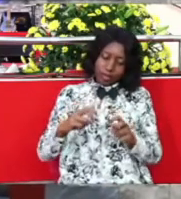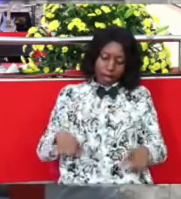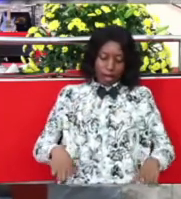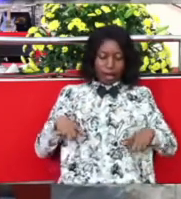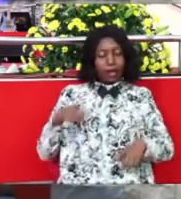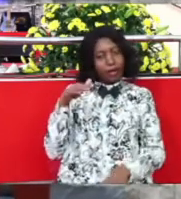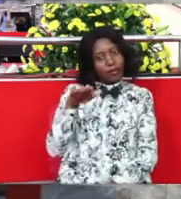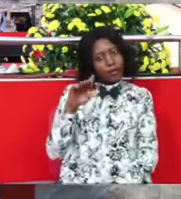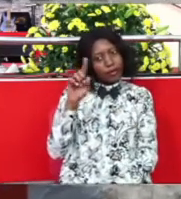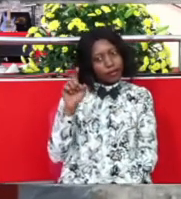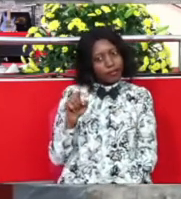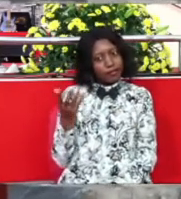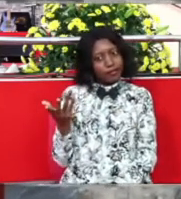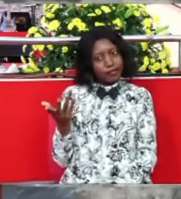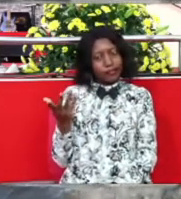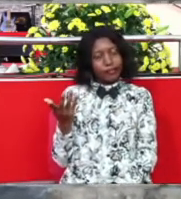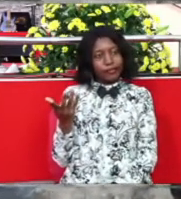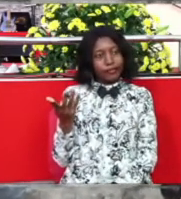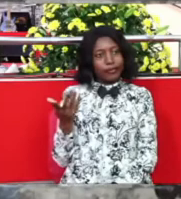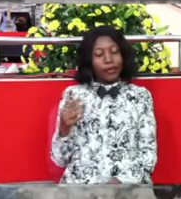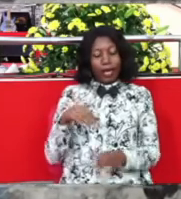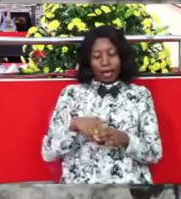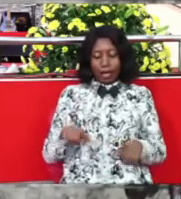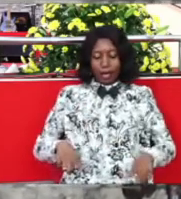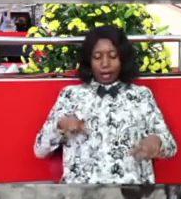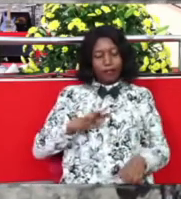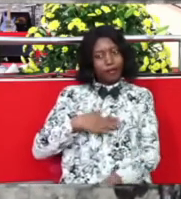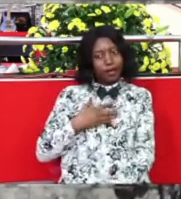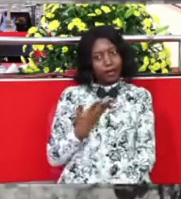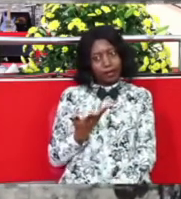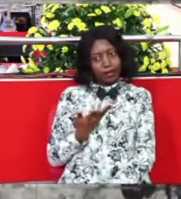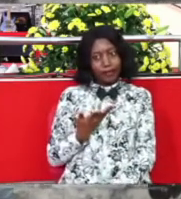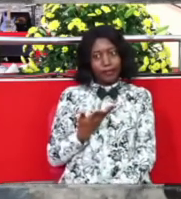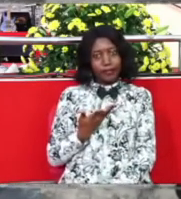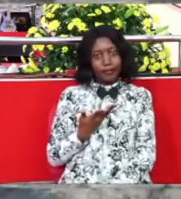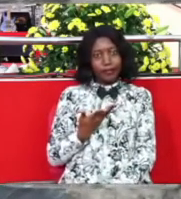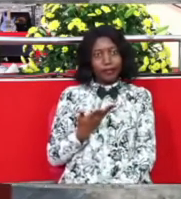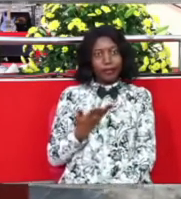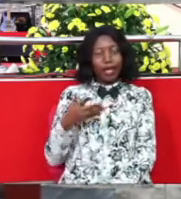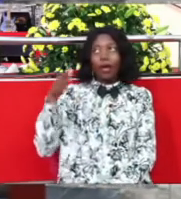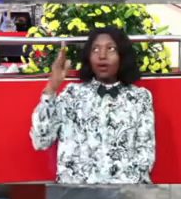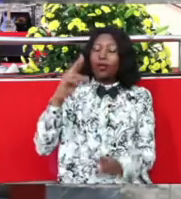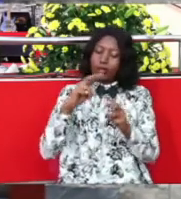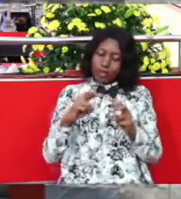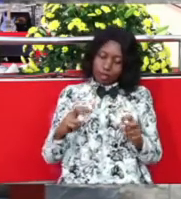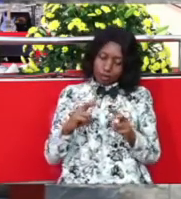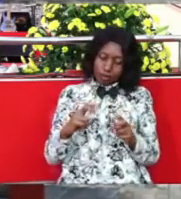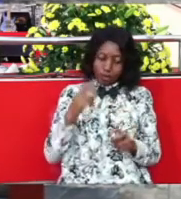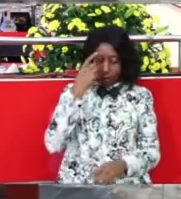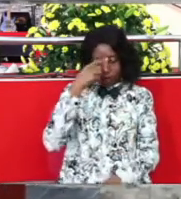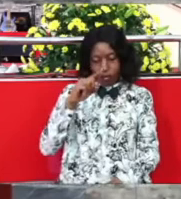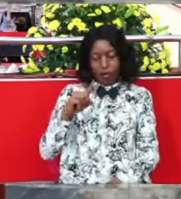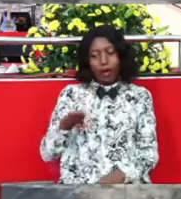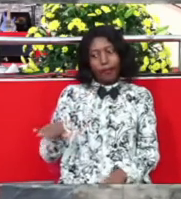kwa maisha yako kwa njia gani? In my life. Katika maisha yangu. He is looking for an inhabitation. Anatafuta mahali